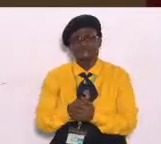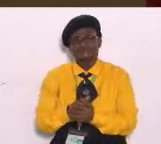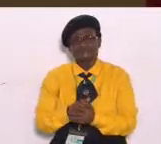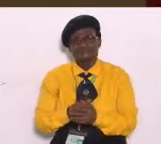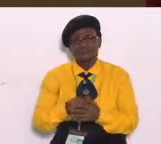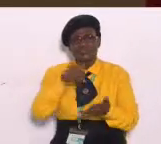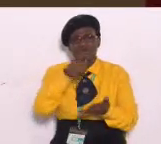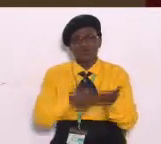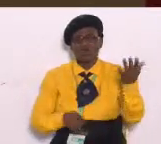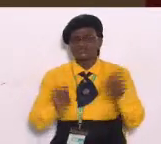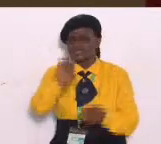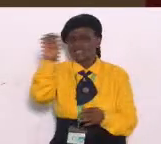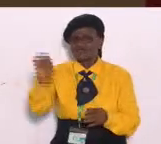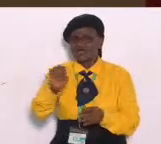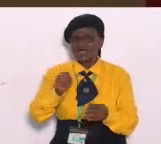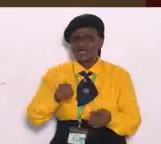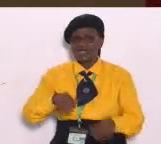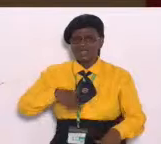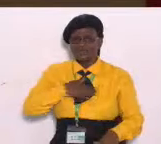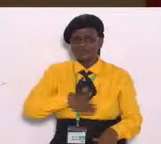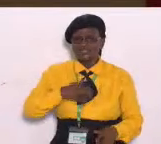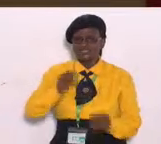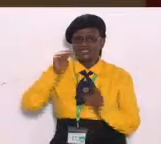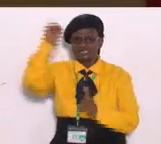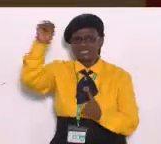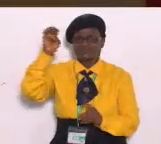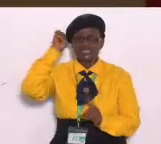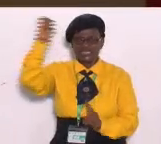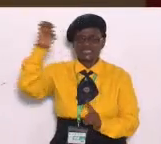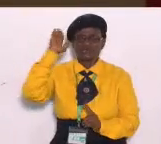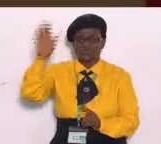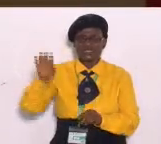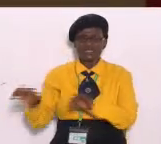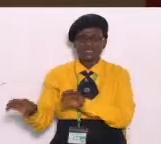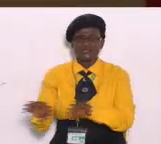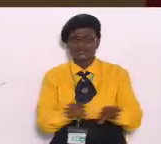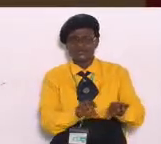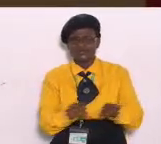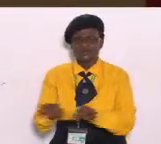And whatever pleases him, he will do.